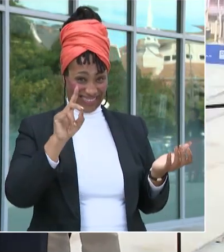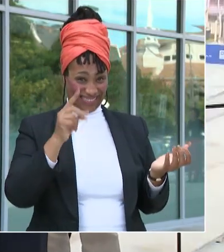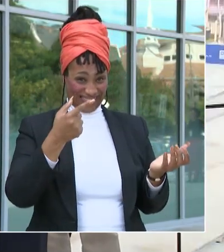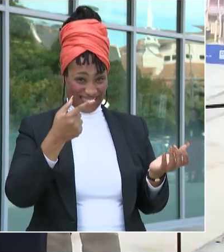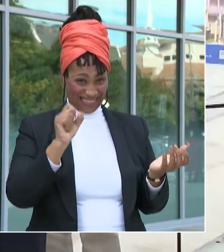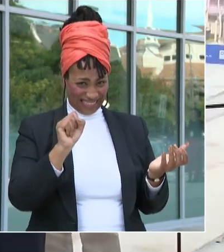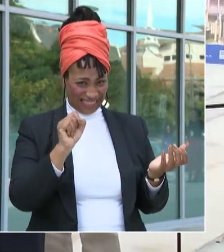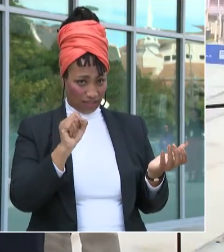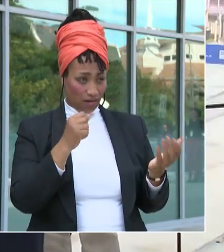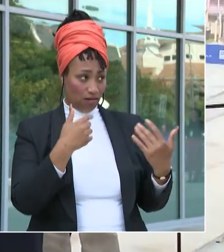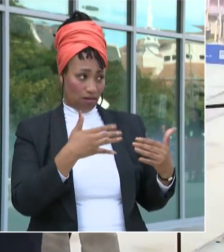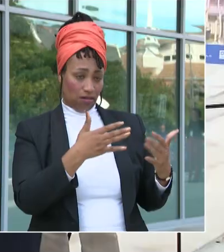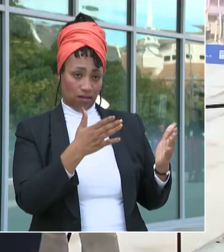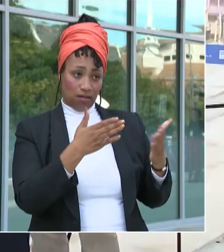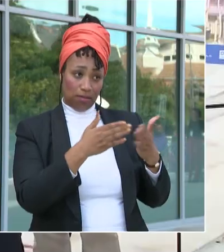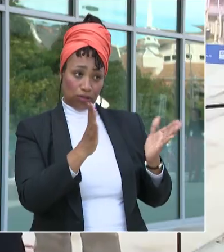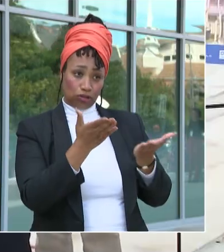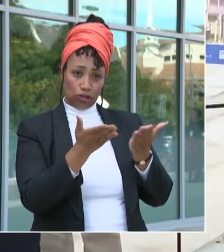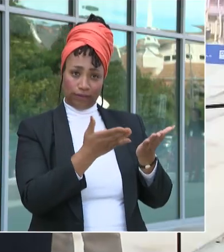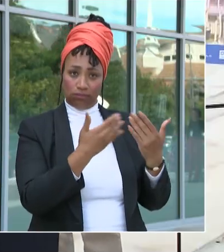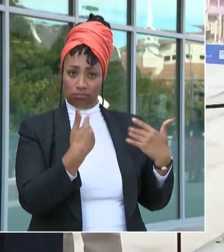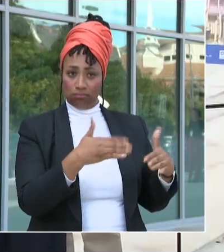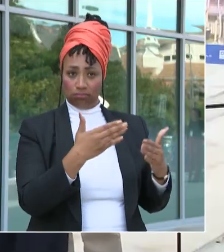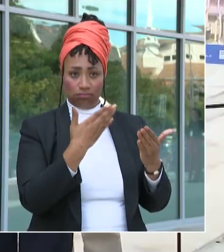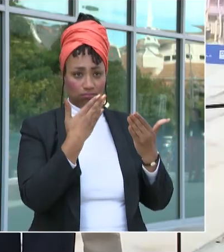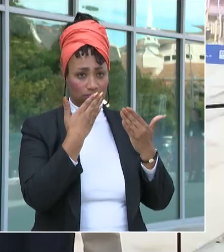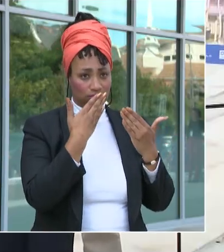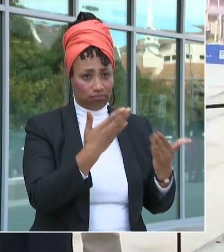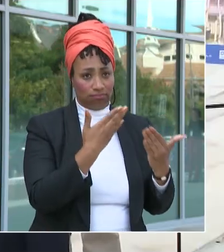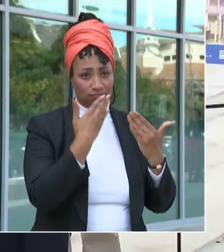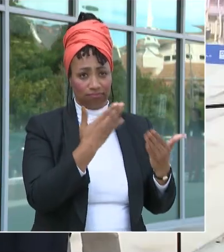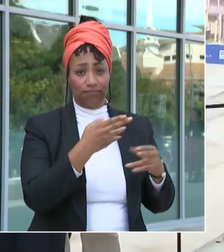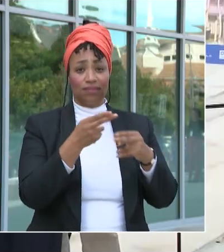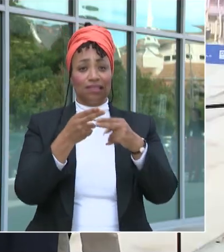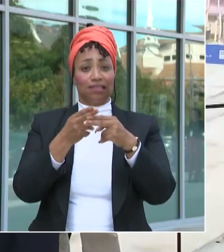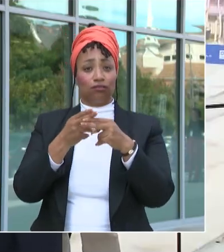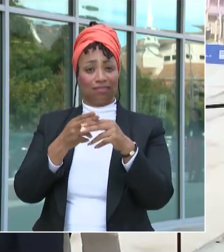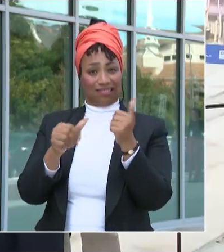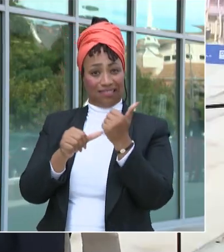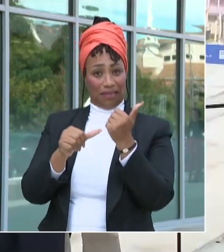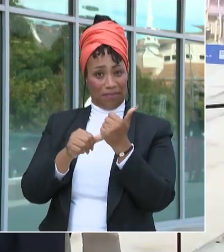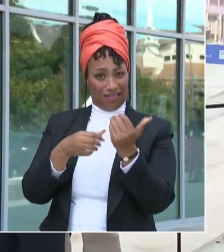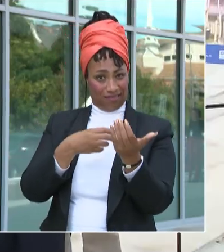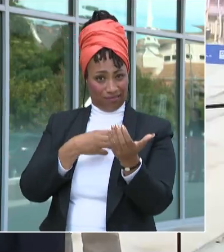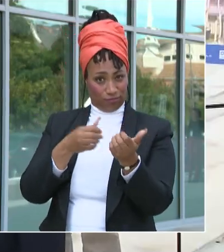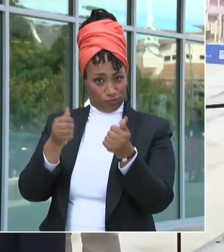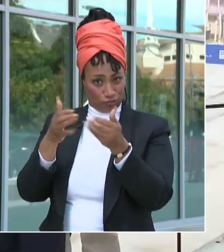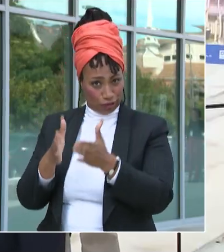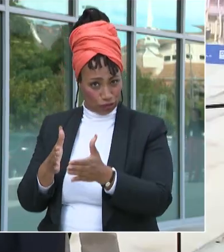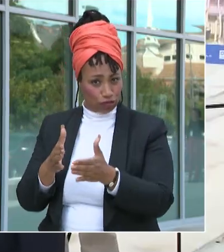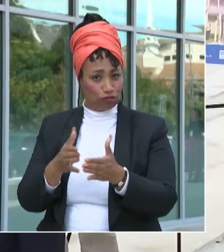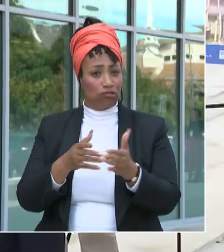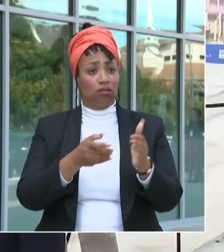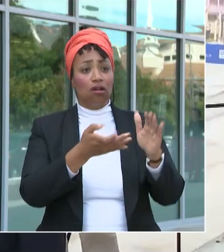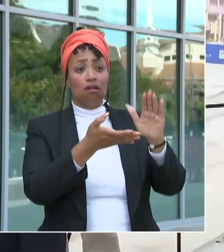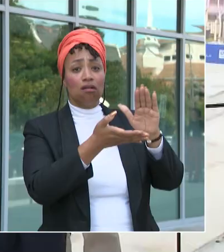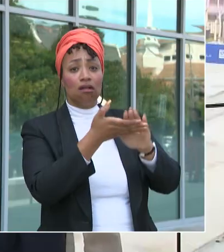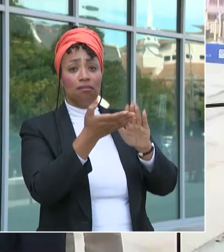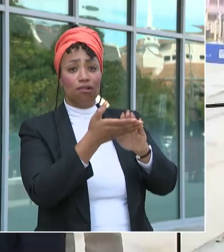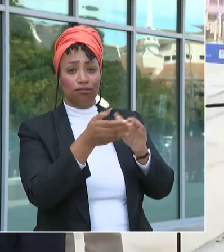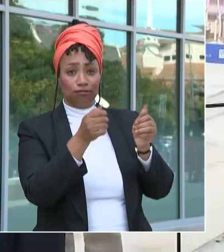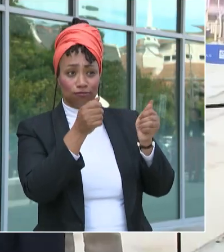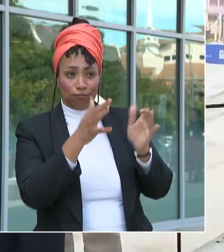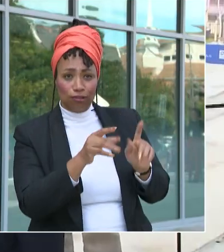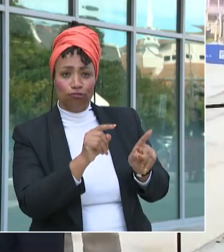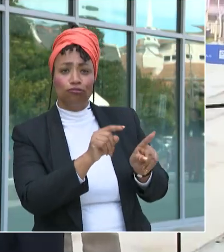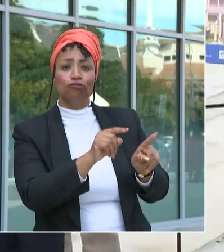Osei Headley, DGS Operations Manager, Jenna Bellino, DGS Executive Program